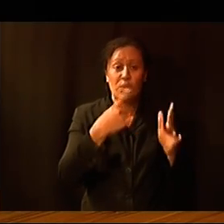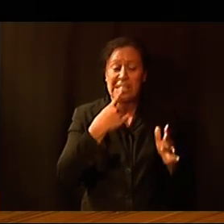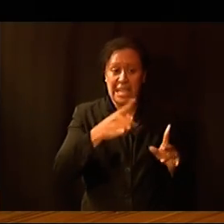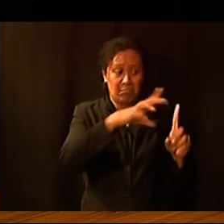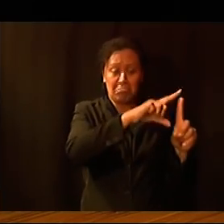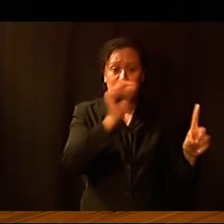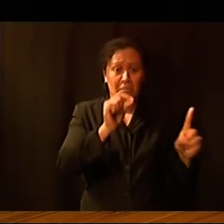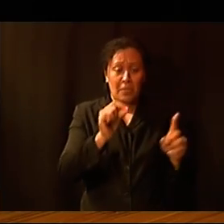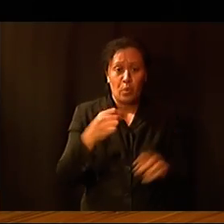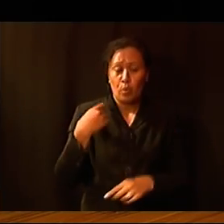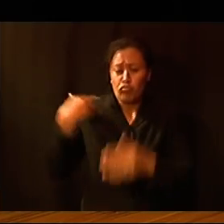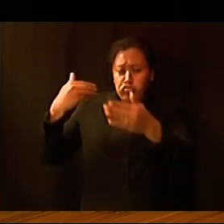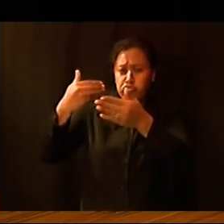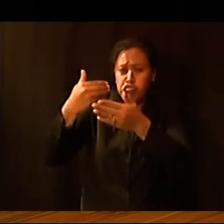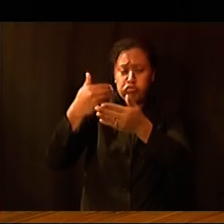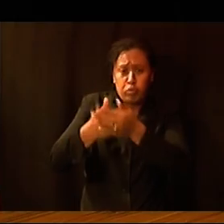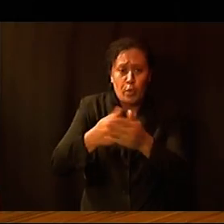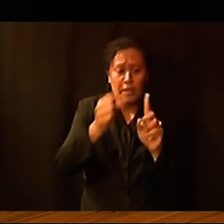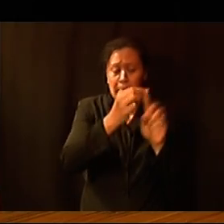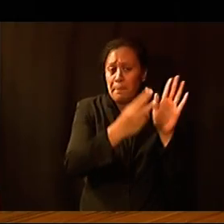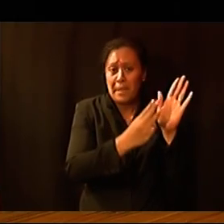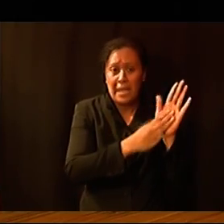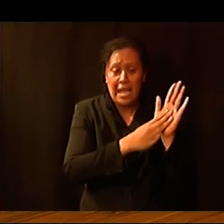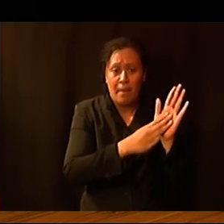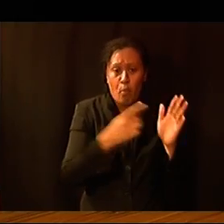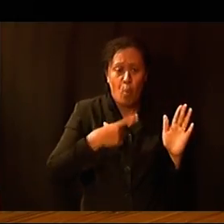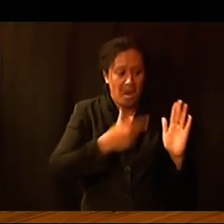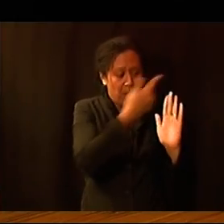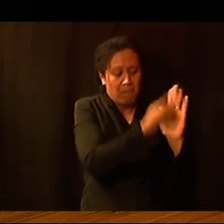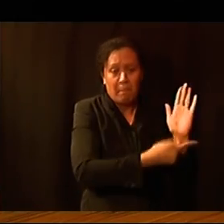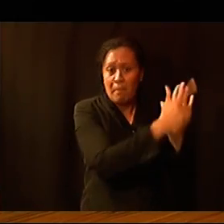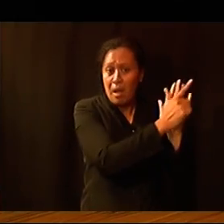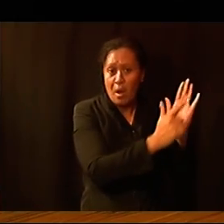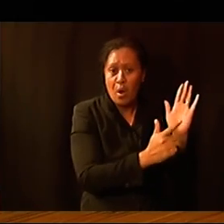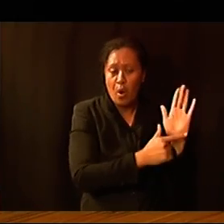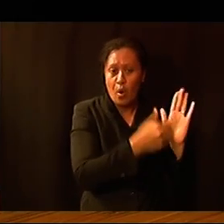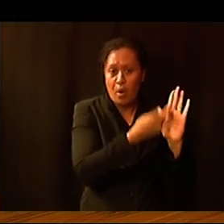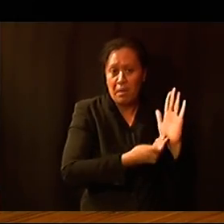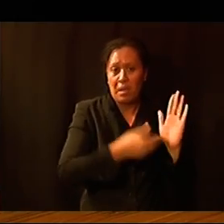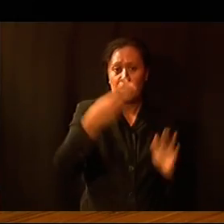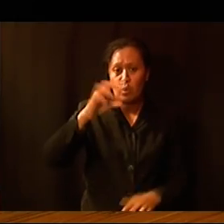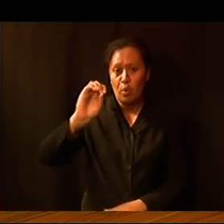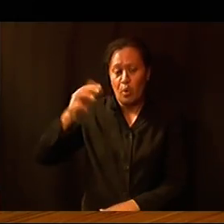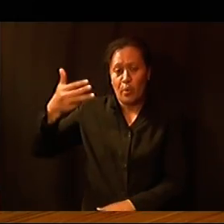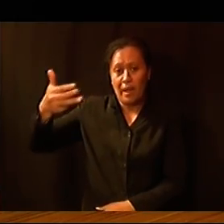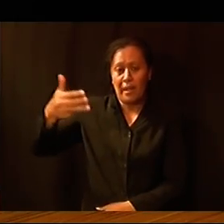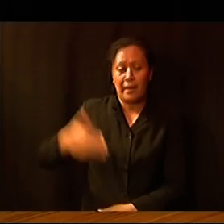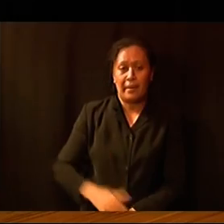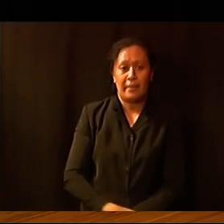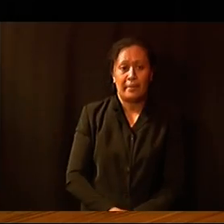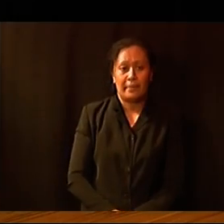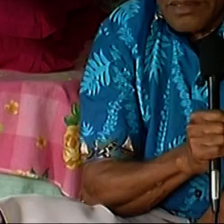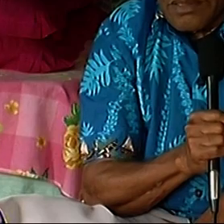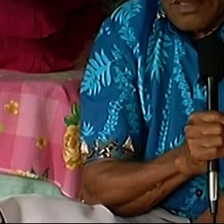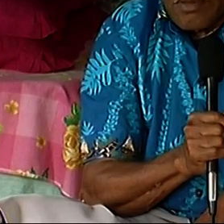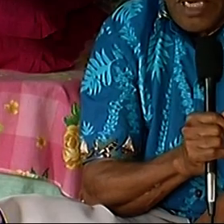been made following the due process with concurrence of the Prime Minister, as is required under the State Service Decree